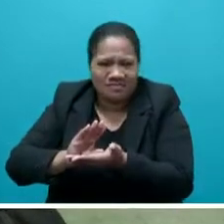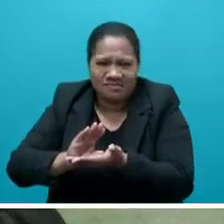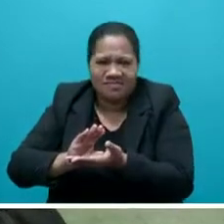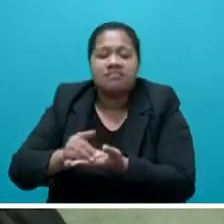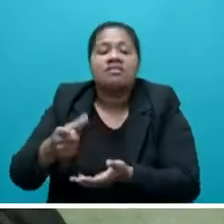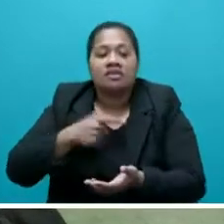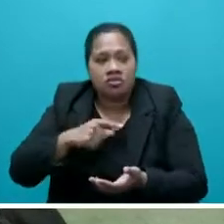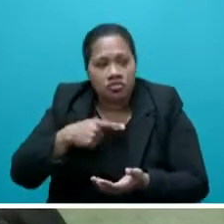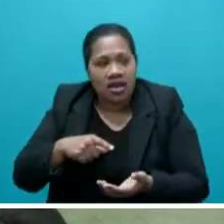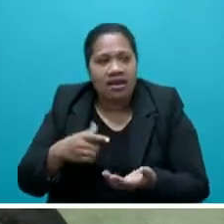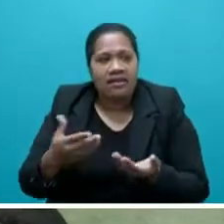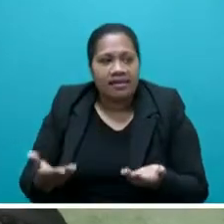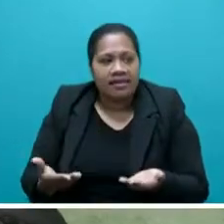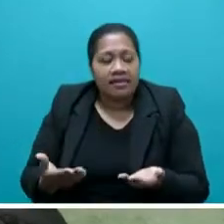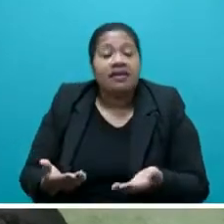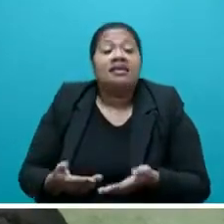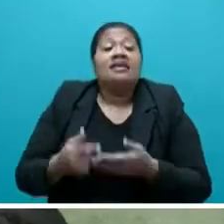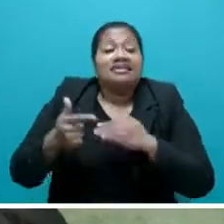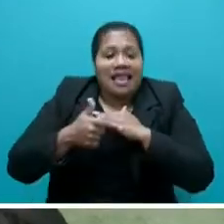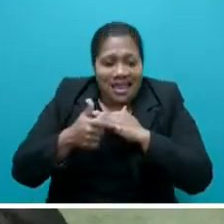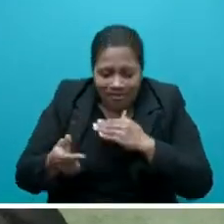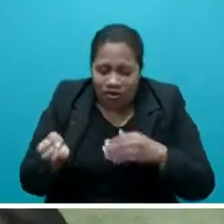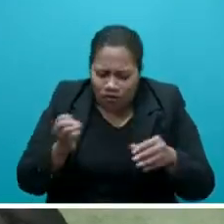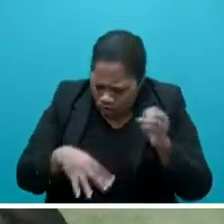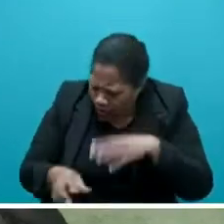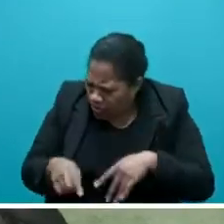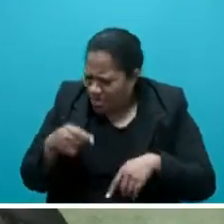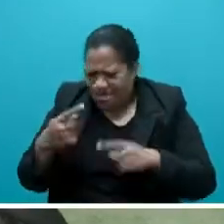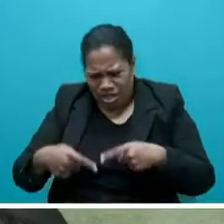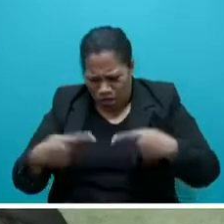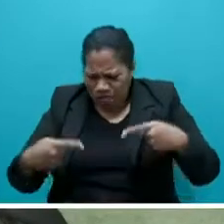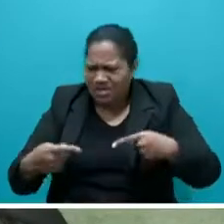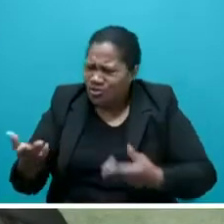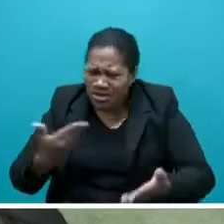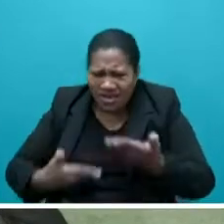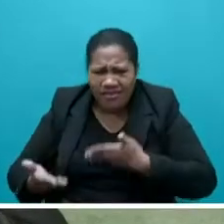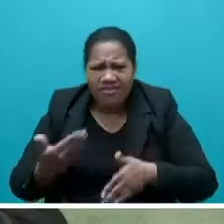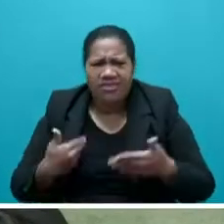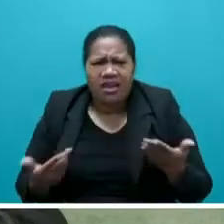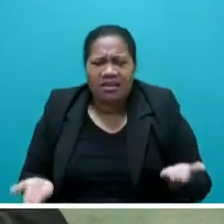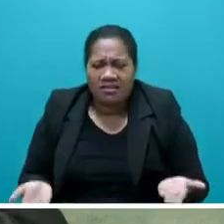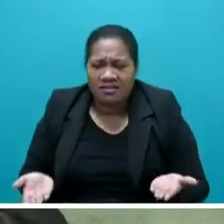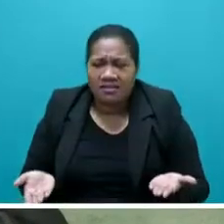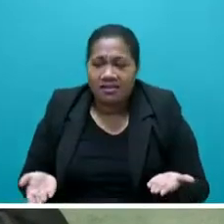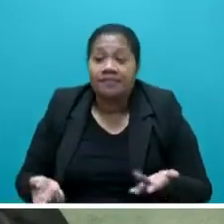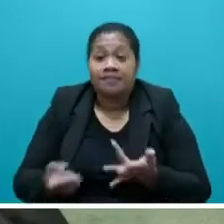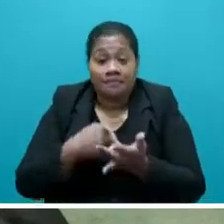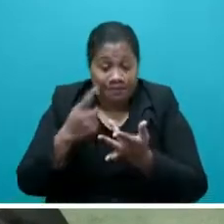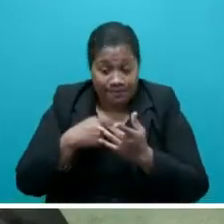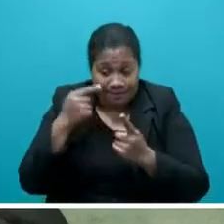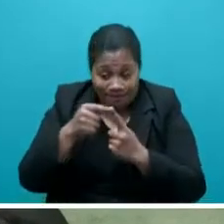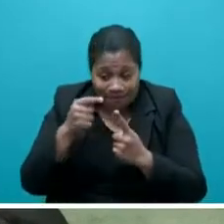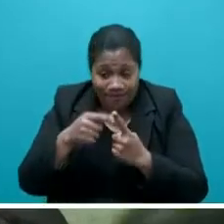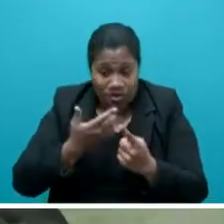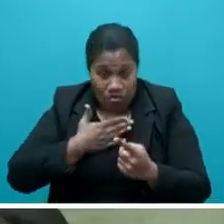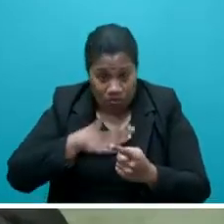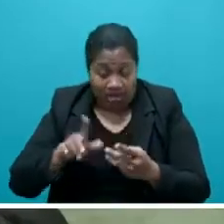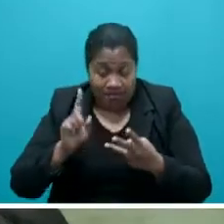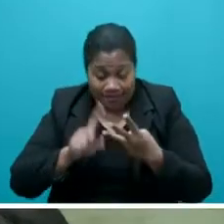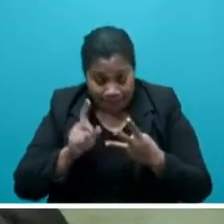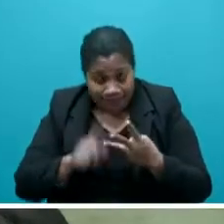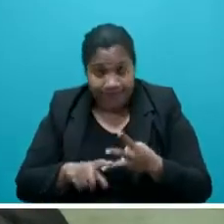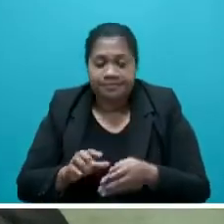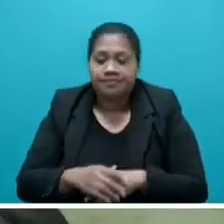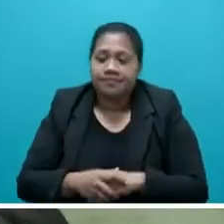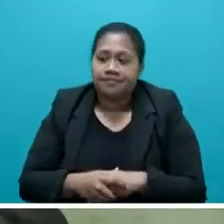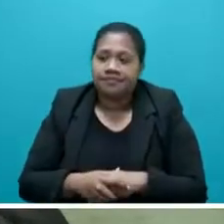level of contribution that we've had from the opposition. Mr. Speaker, sir, the other point that I also wanted to make is that there are other superannuation funds